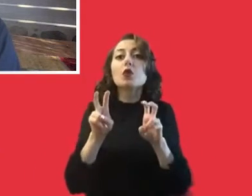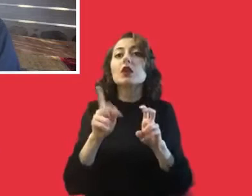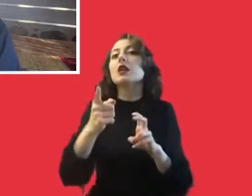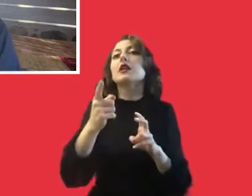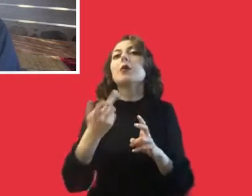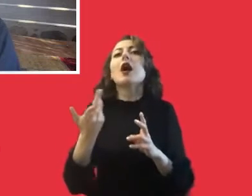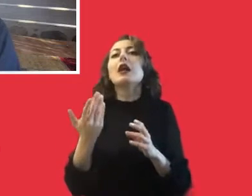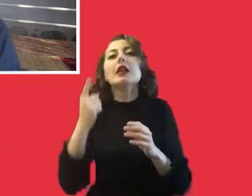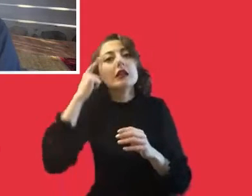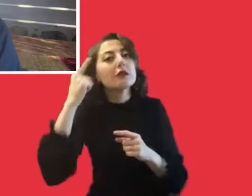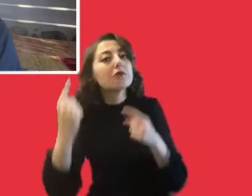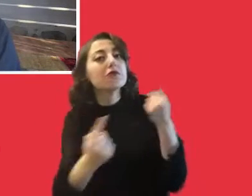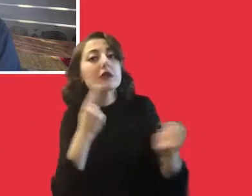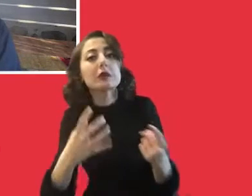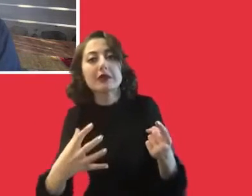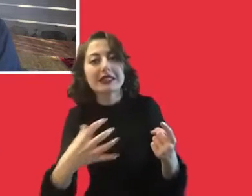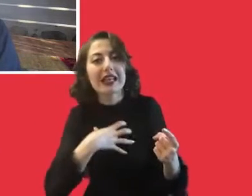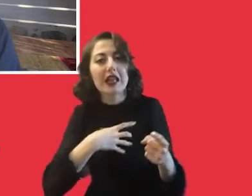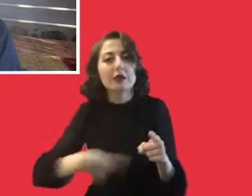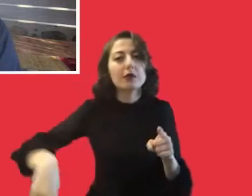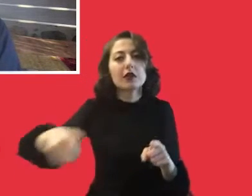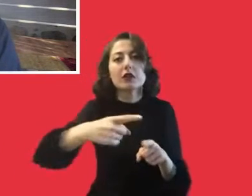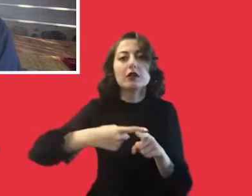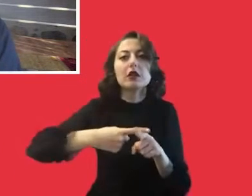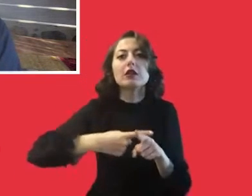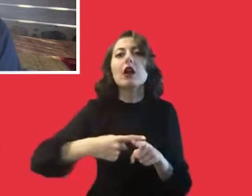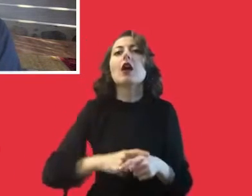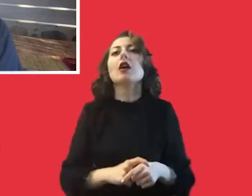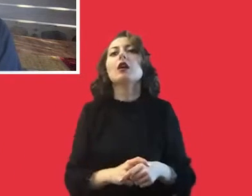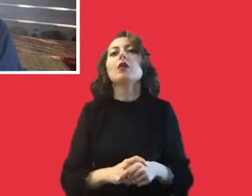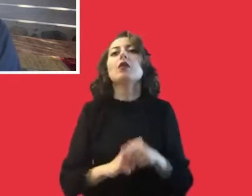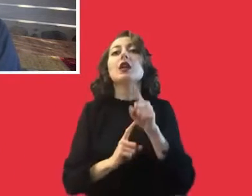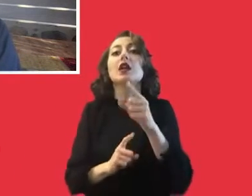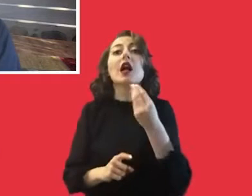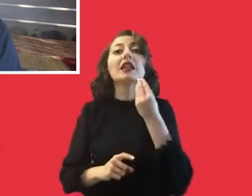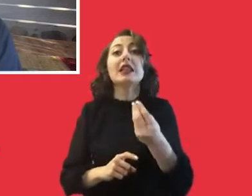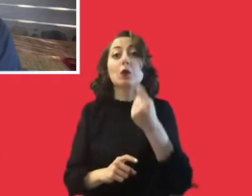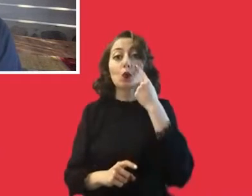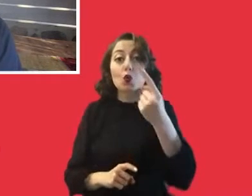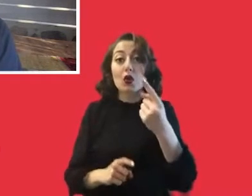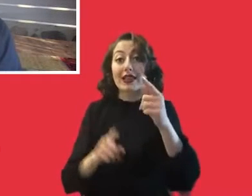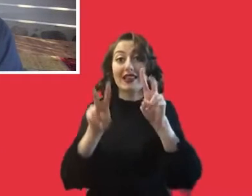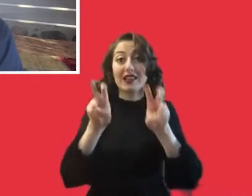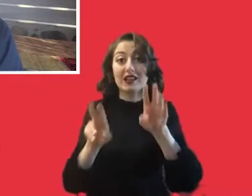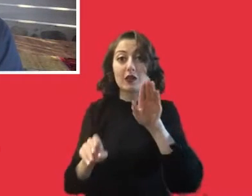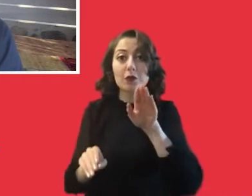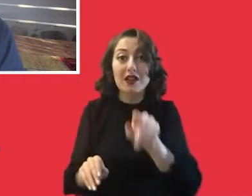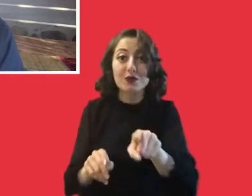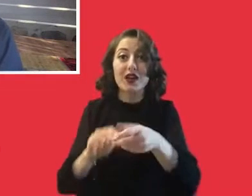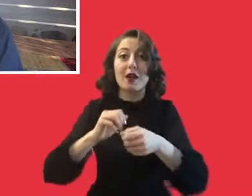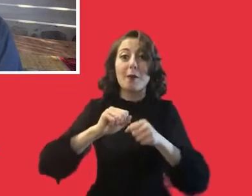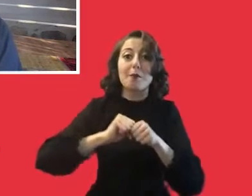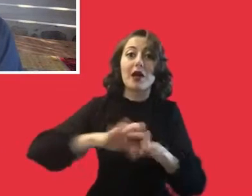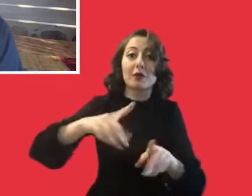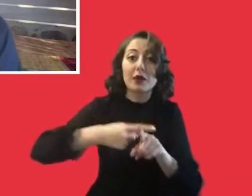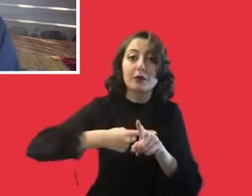there's this social solidarity. And in addition to that, the being good, the good deeds, and